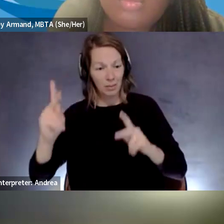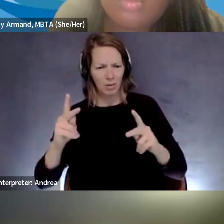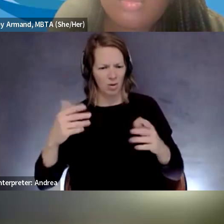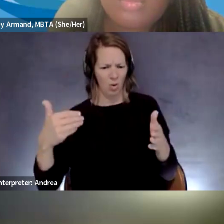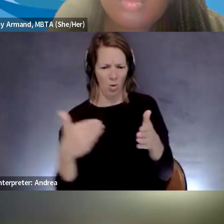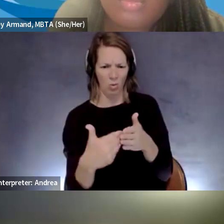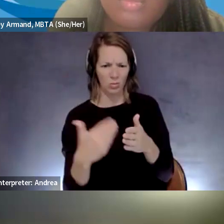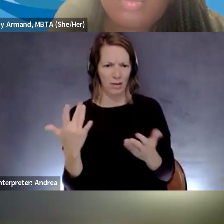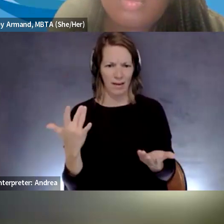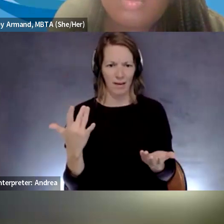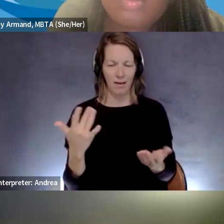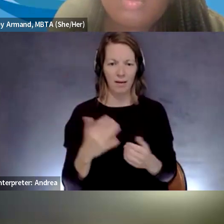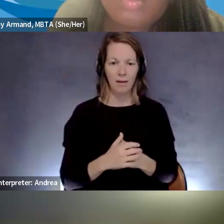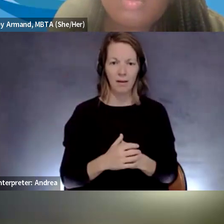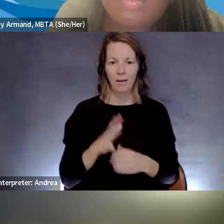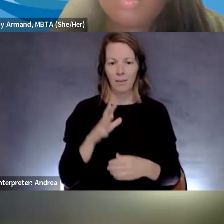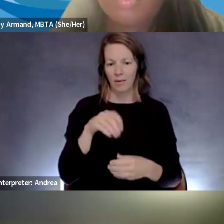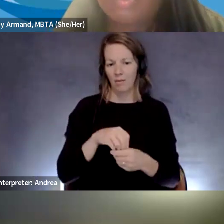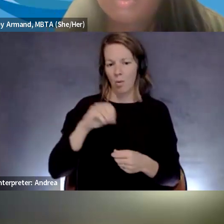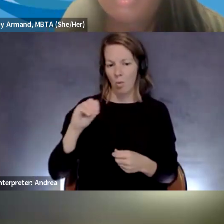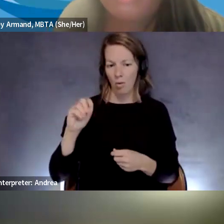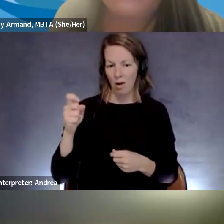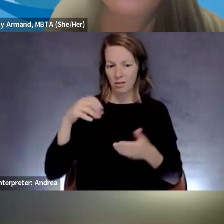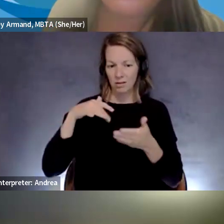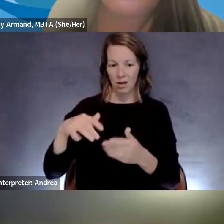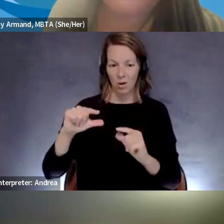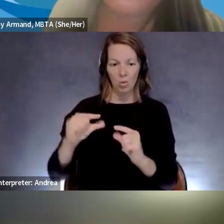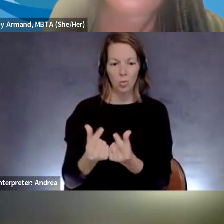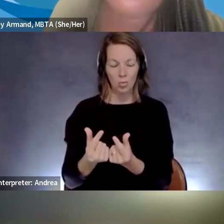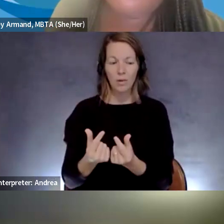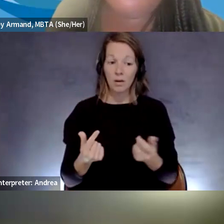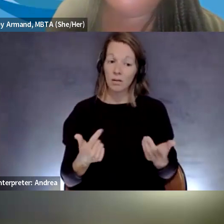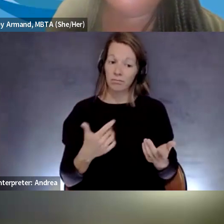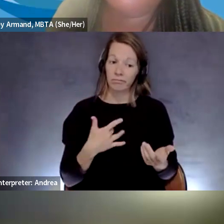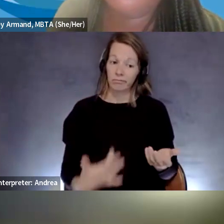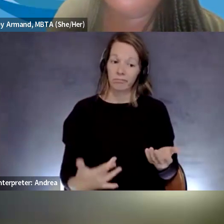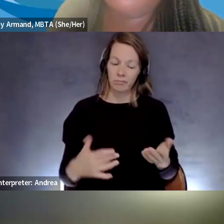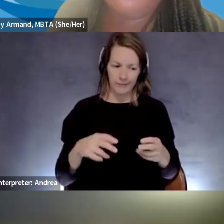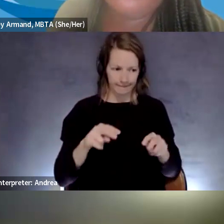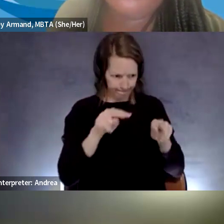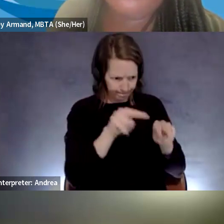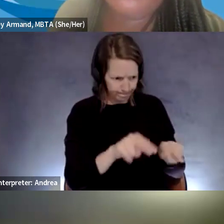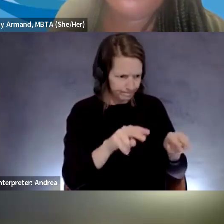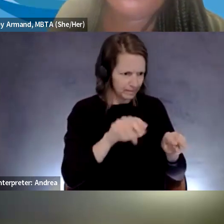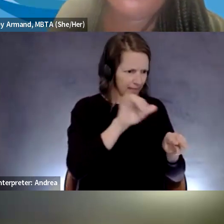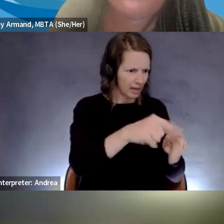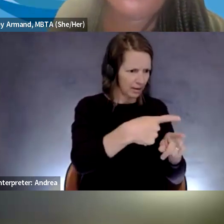close? I'm part of the Alewife study group, and we spent a lot of time looking at this specific area to prevent